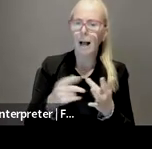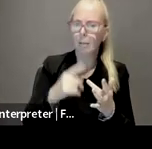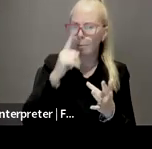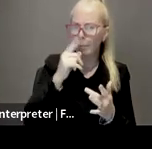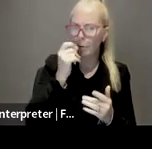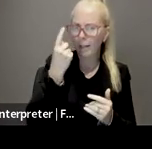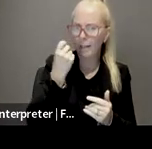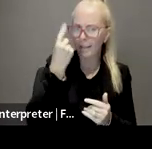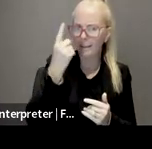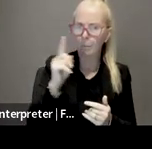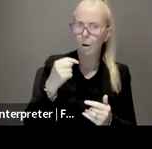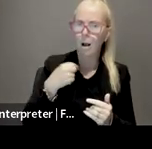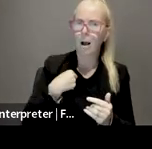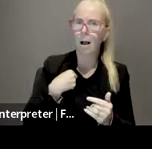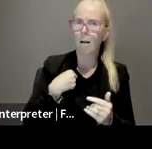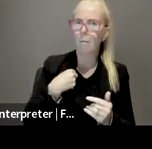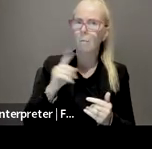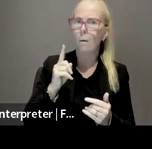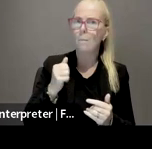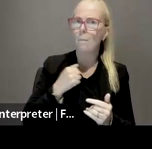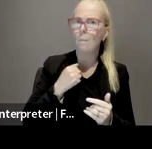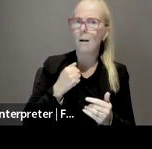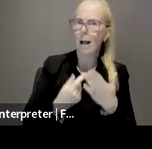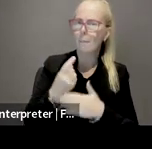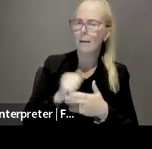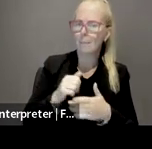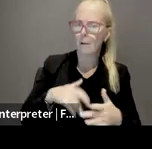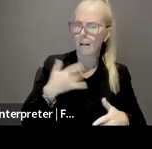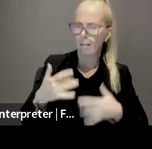importantly, I gained a community that I can advocate for through